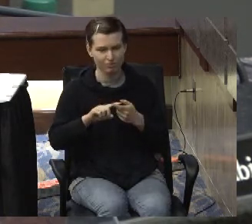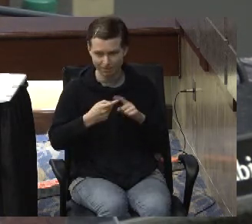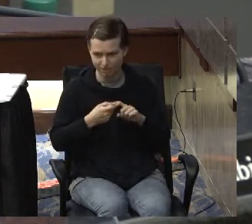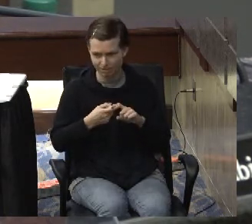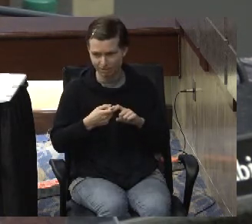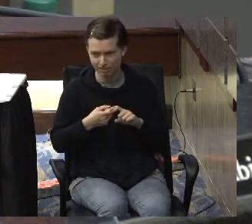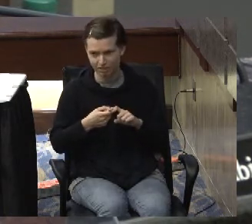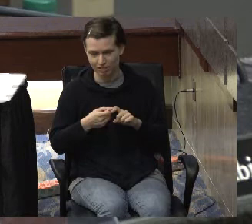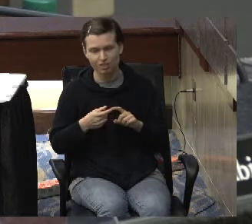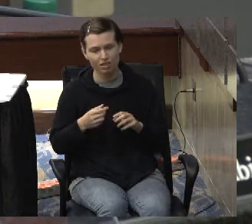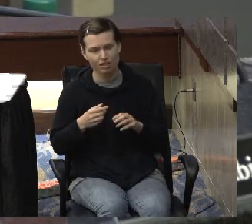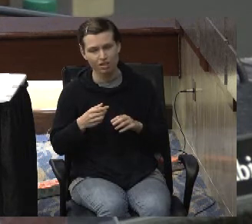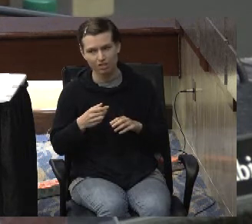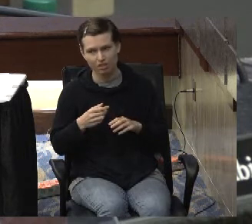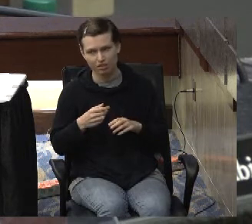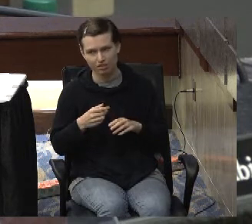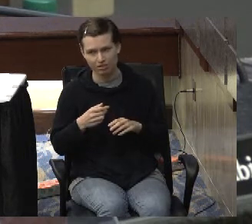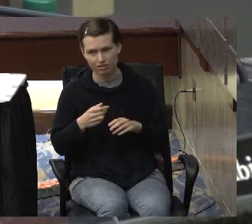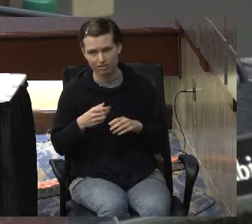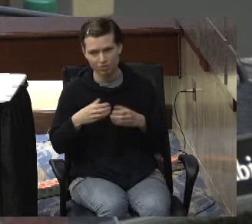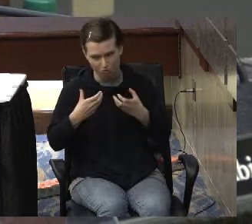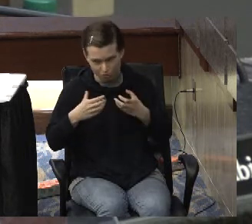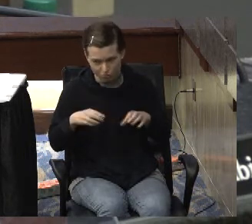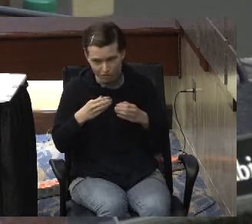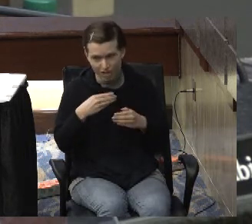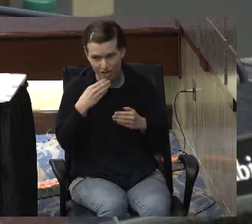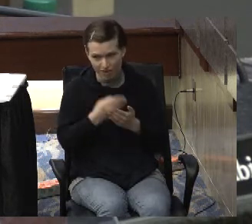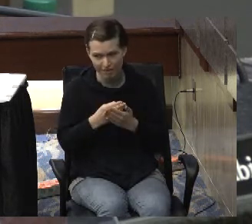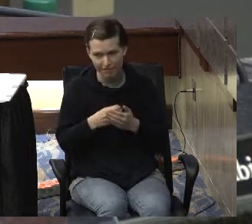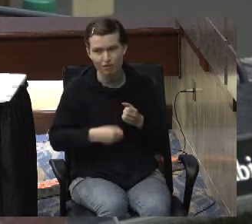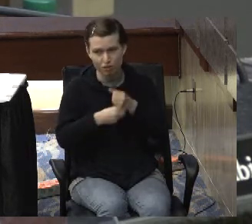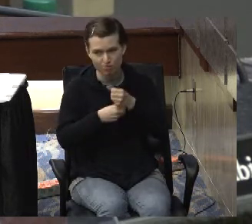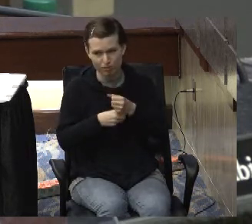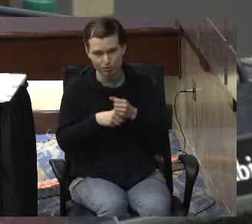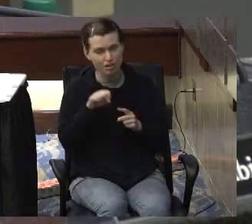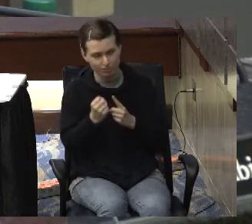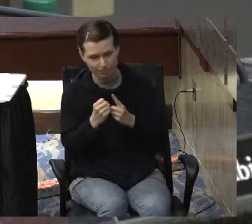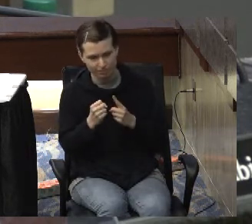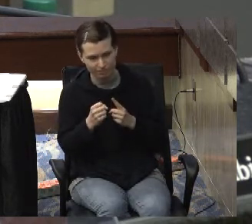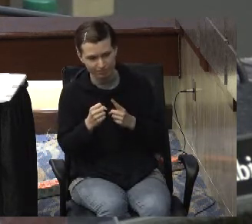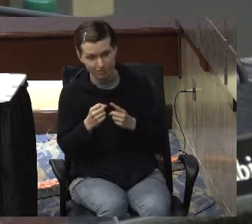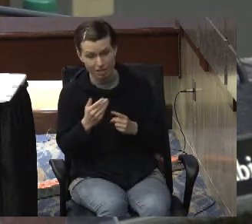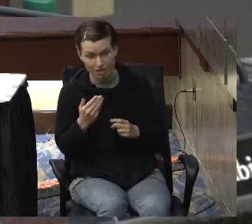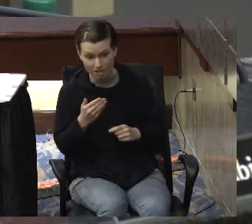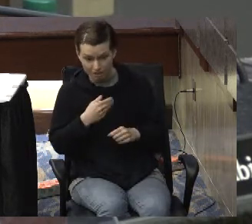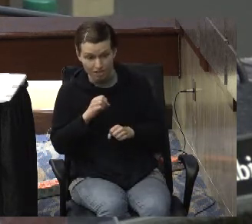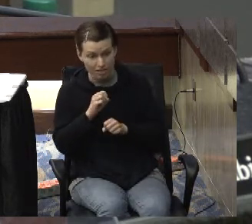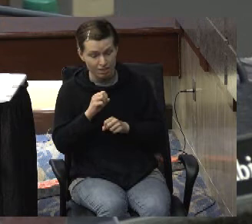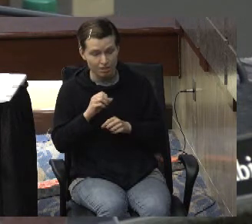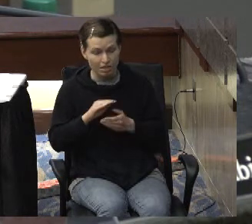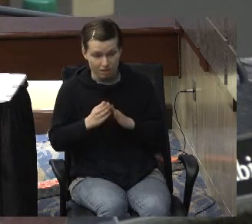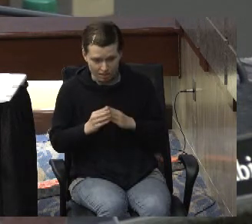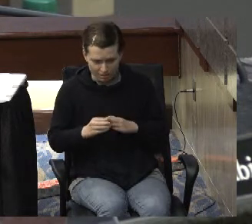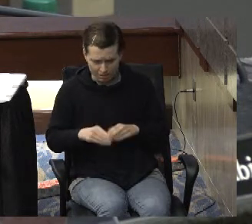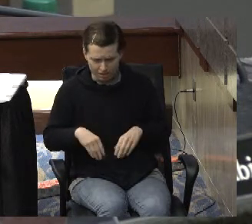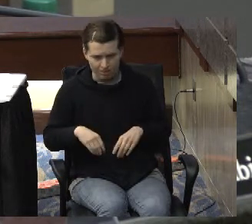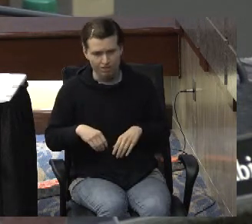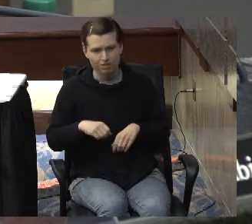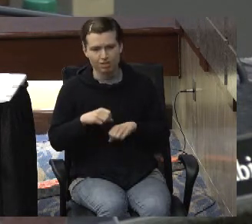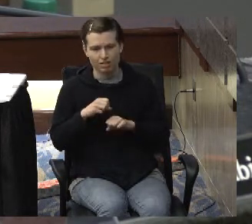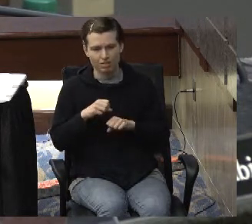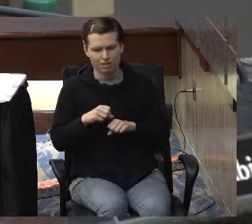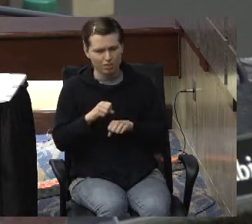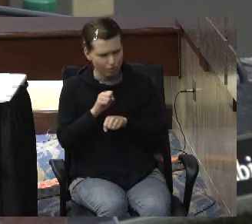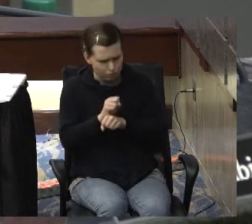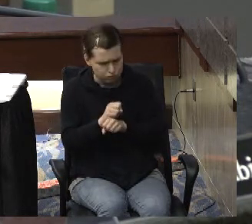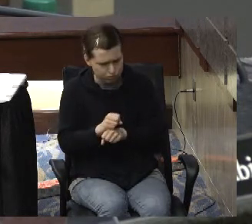and I've said this before, I think the city is working its way towards electric vehicles in some cases, as we've seen